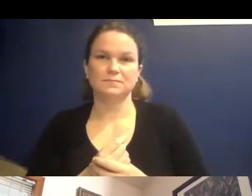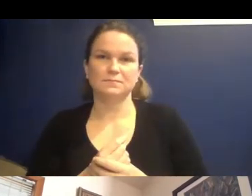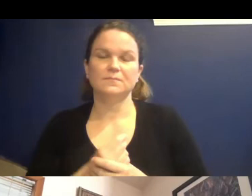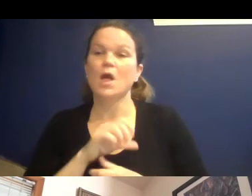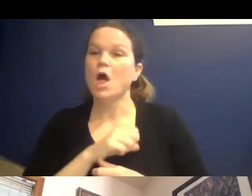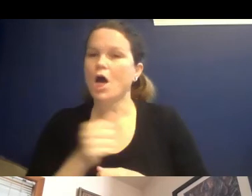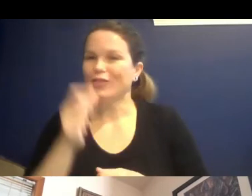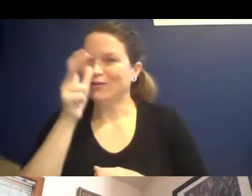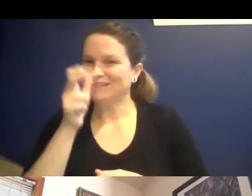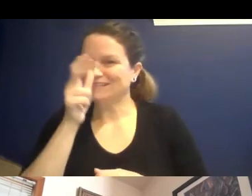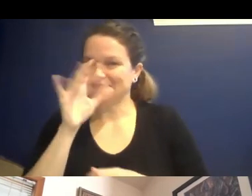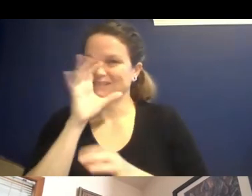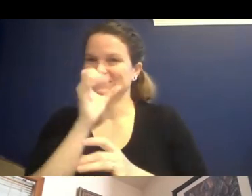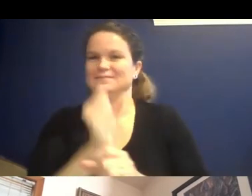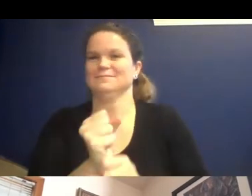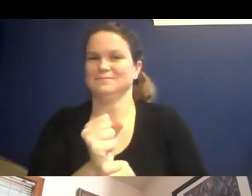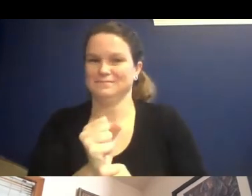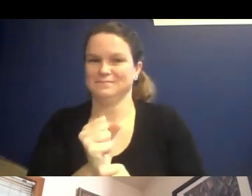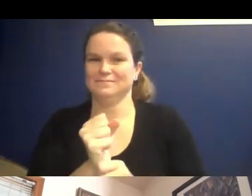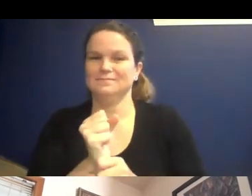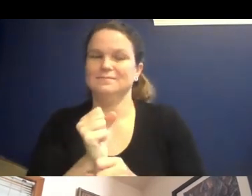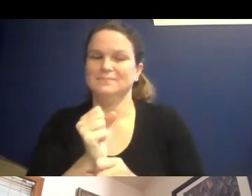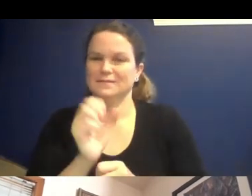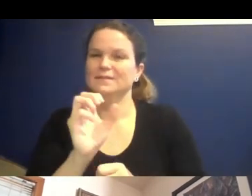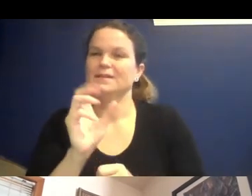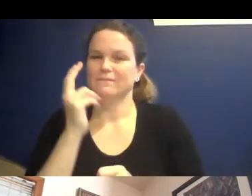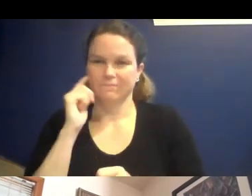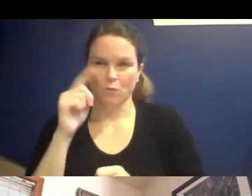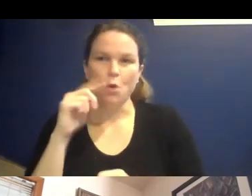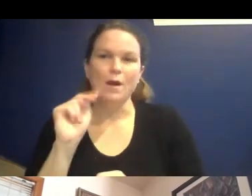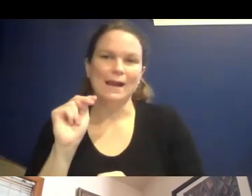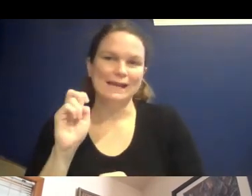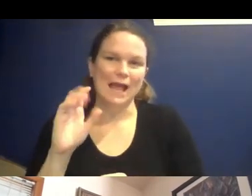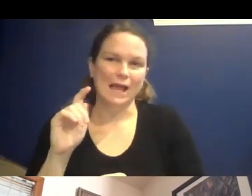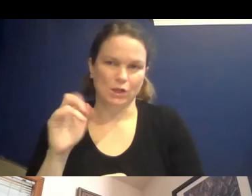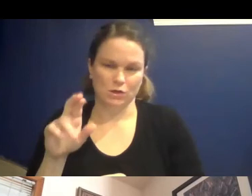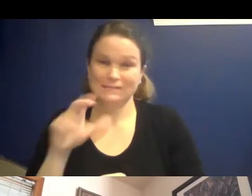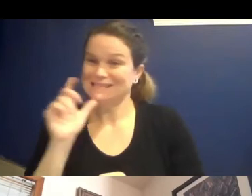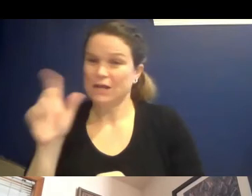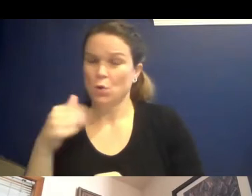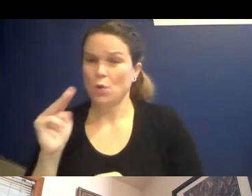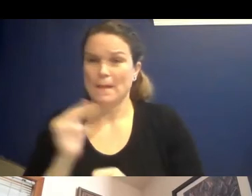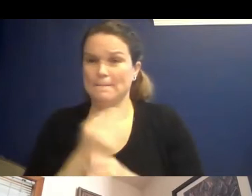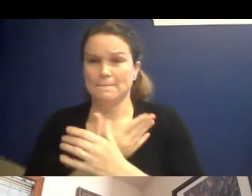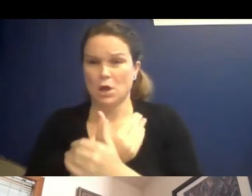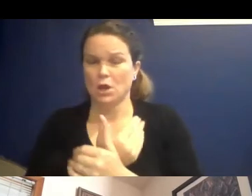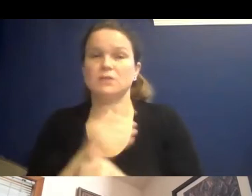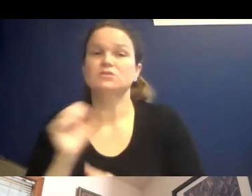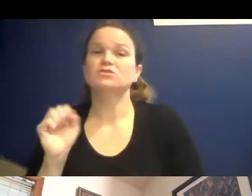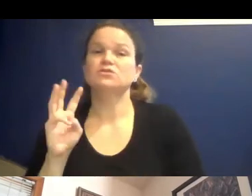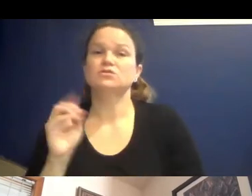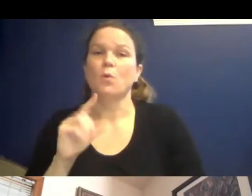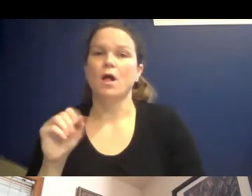insects come to sip nectar from swamp milkweed. Besides monarchs, swallowtails enjoy swamp milkweed